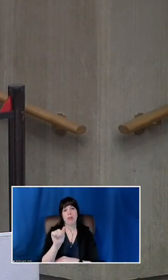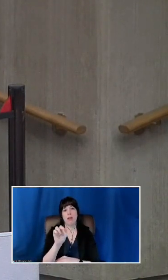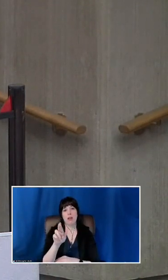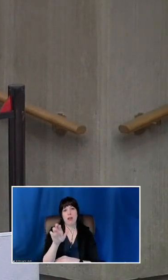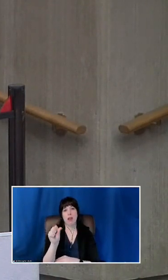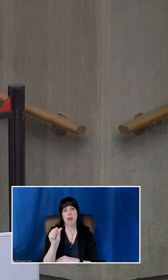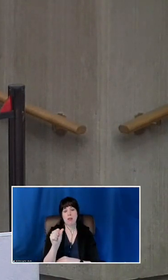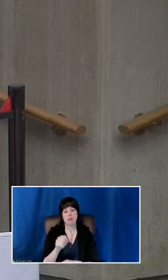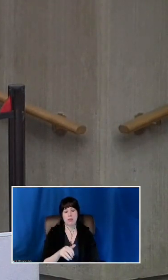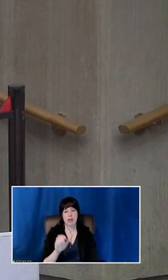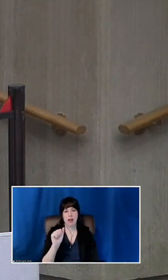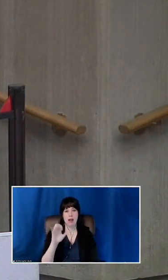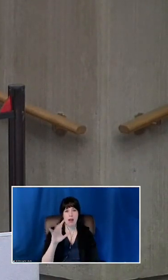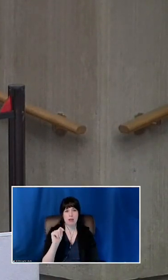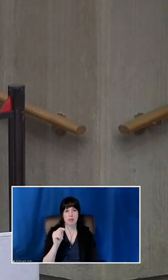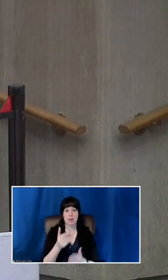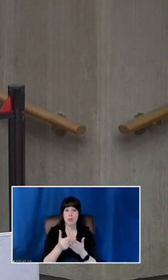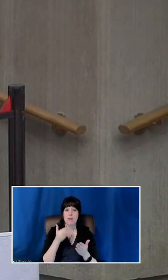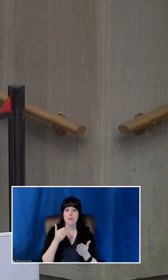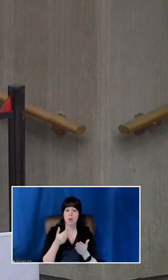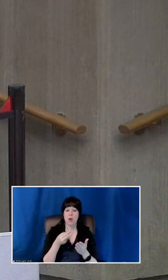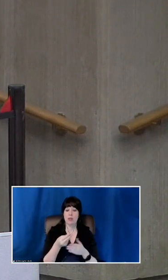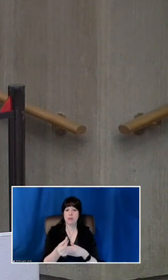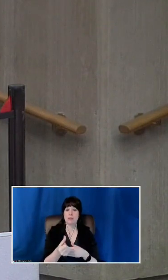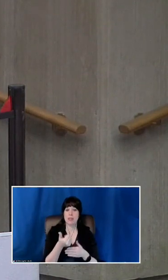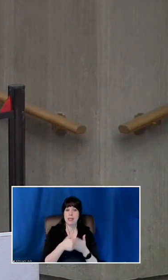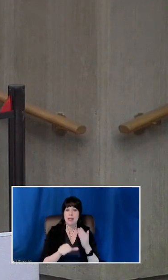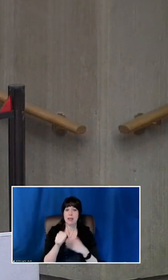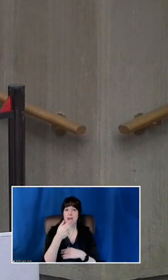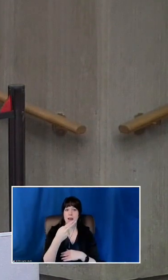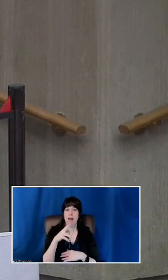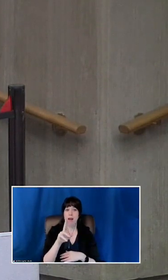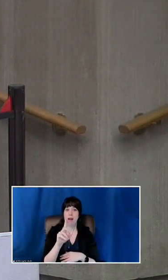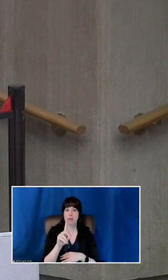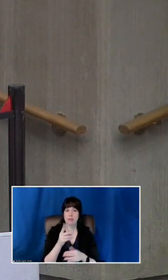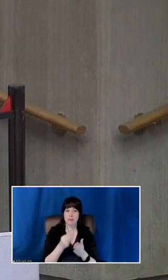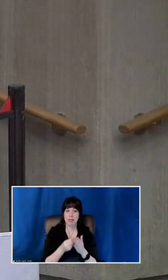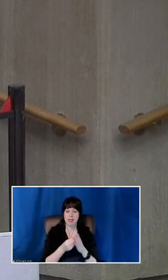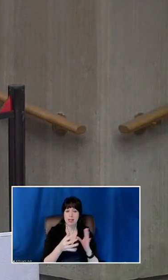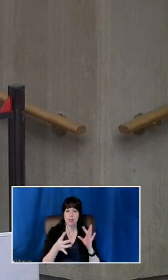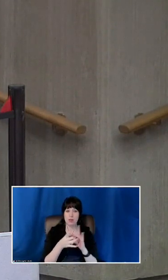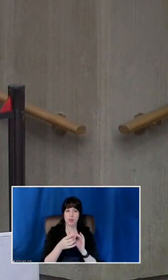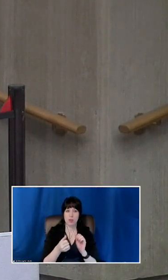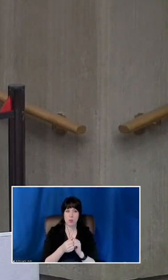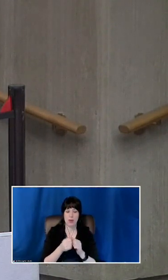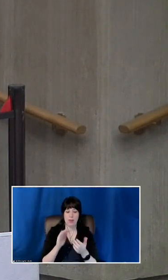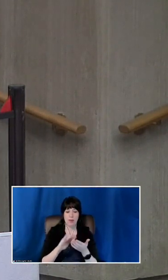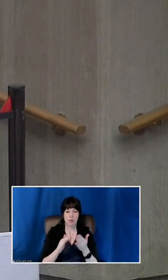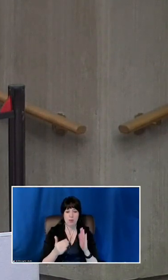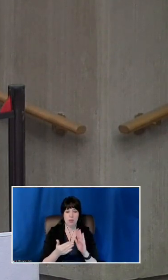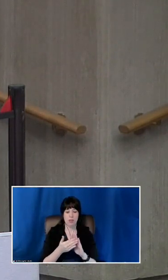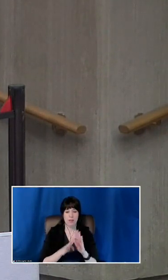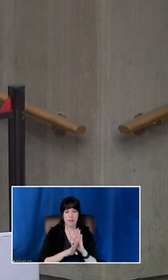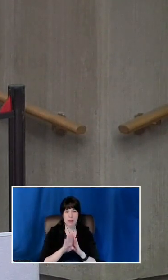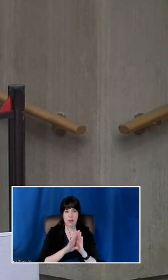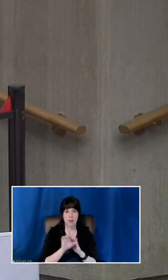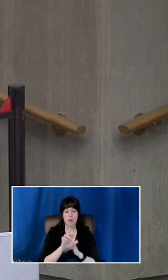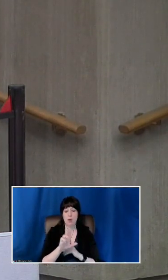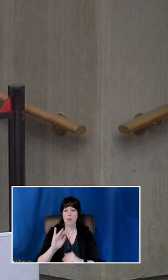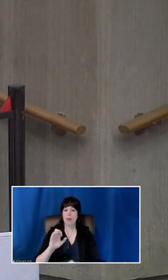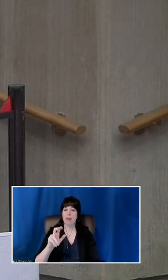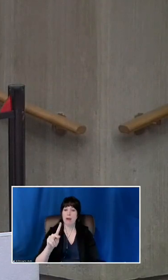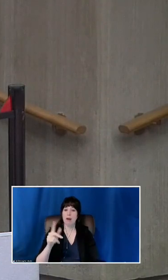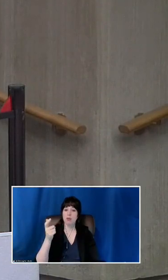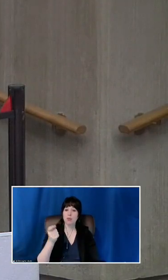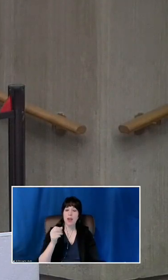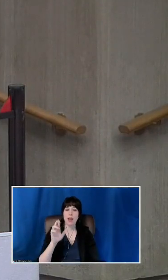course, before spending any HUD money associated with community development block grant or home investment partnership, all of